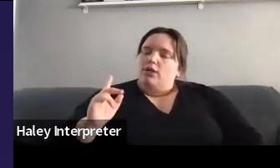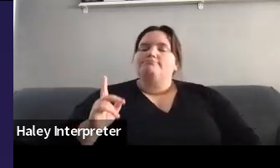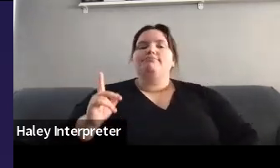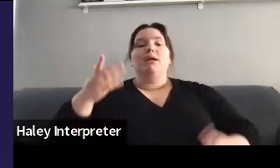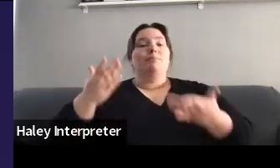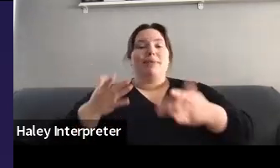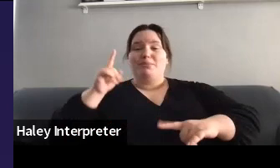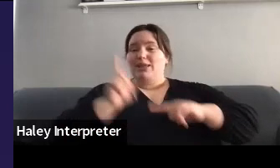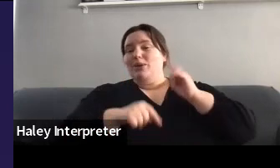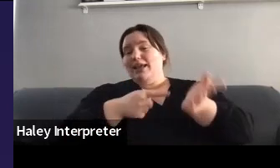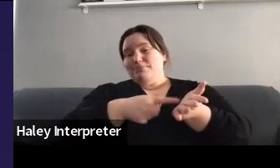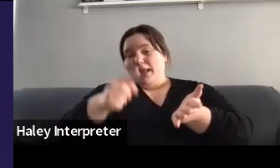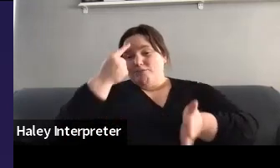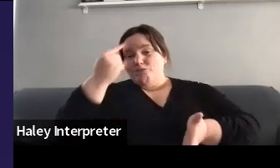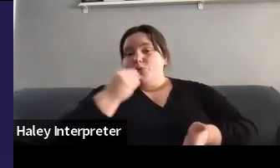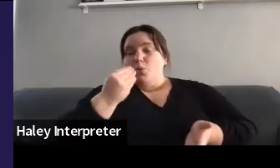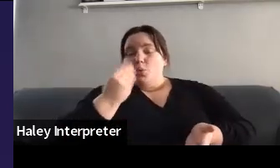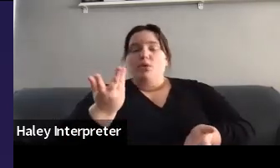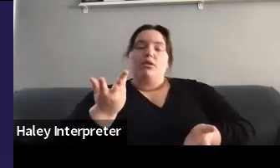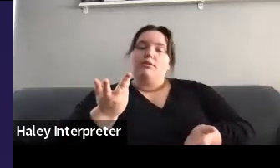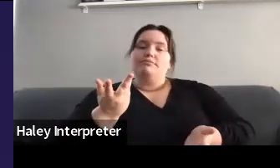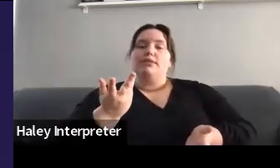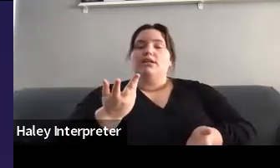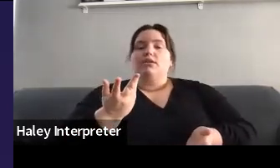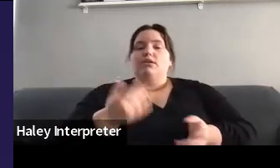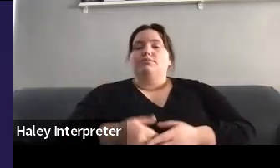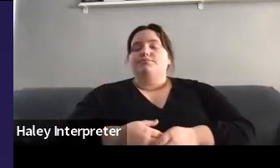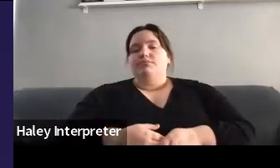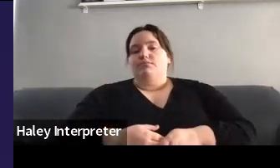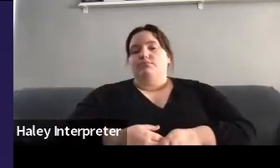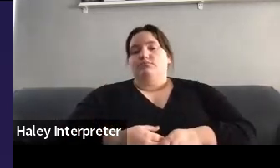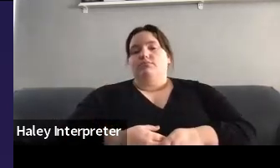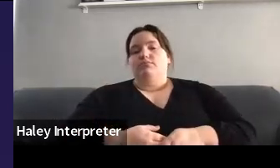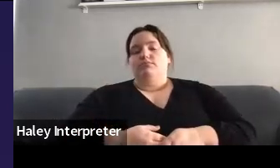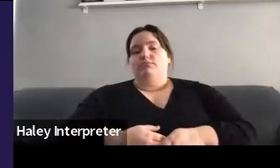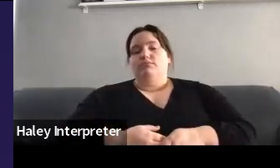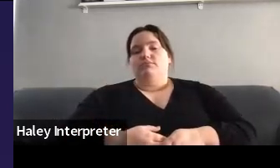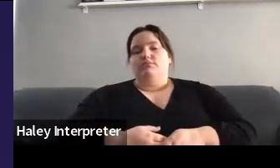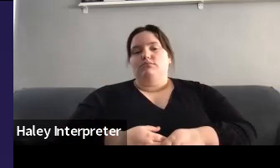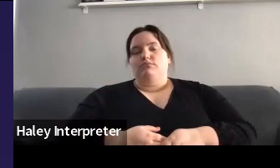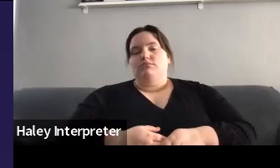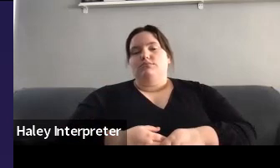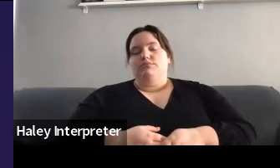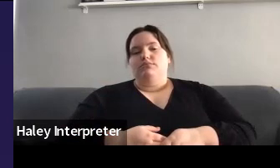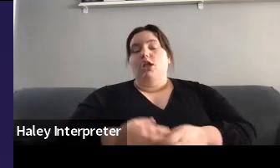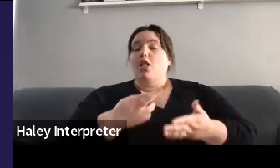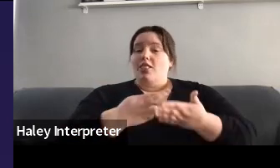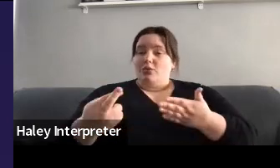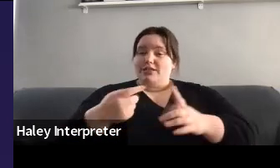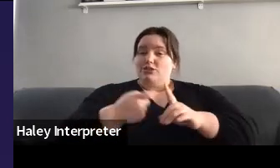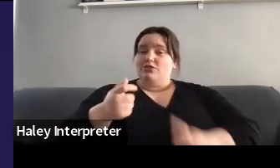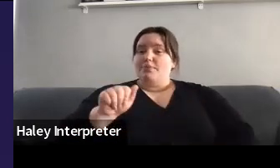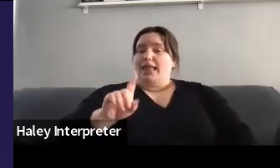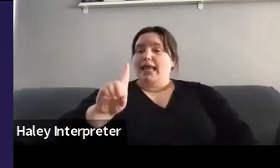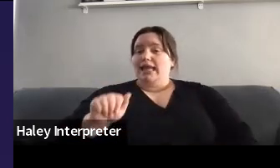might not be able to afford your pet food that month. Um, there's a resource on there from the ADA about the